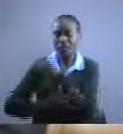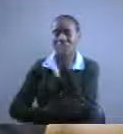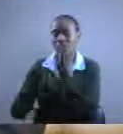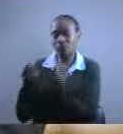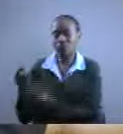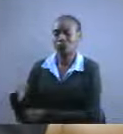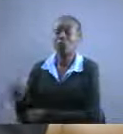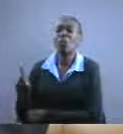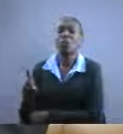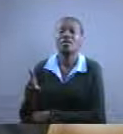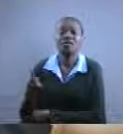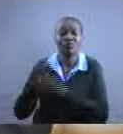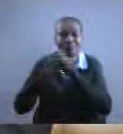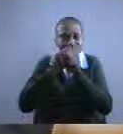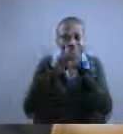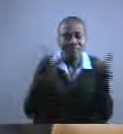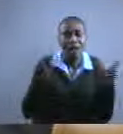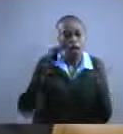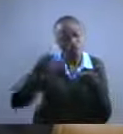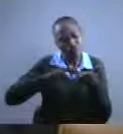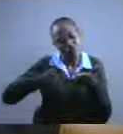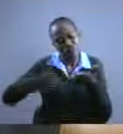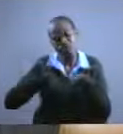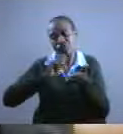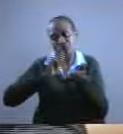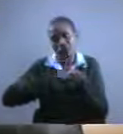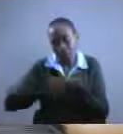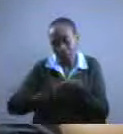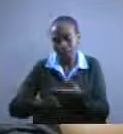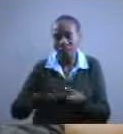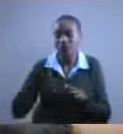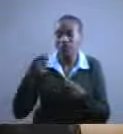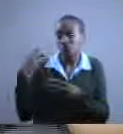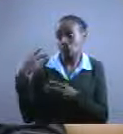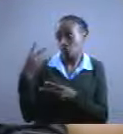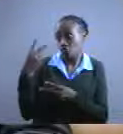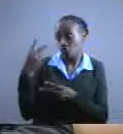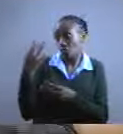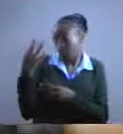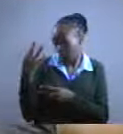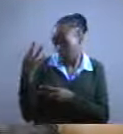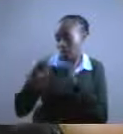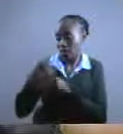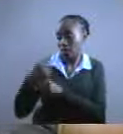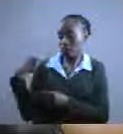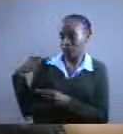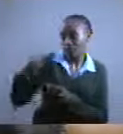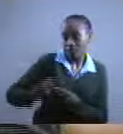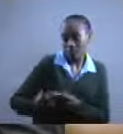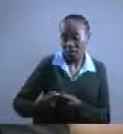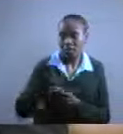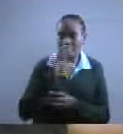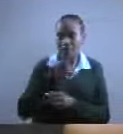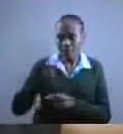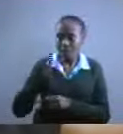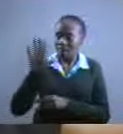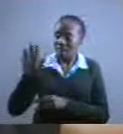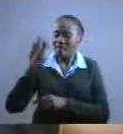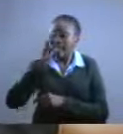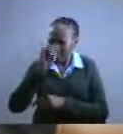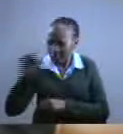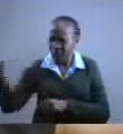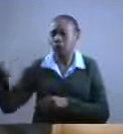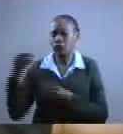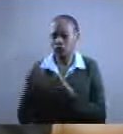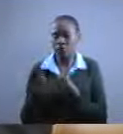have recognized the importance of literacy and numeracy, and to that extent, 2 years ago, in fact 3 years ago, we tested more than 5.5 million of our children